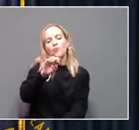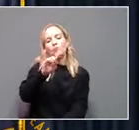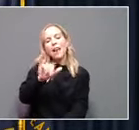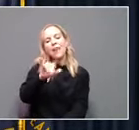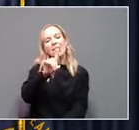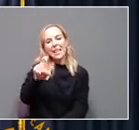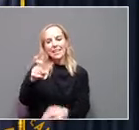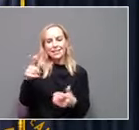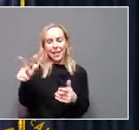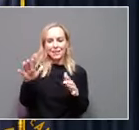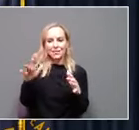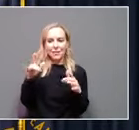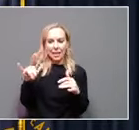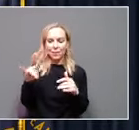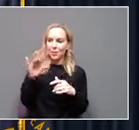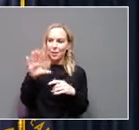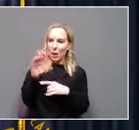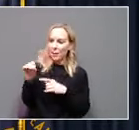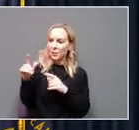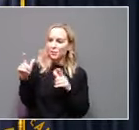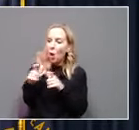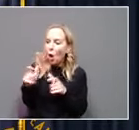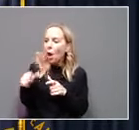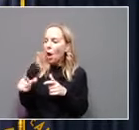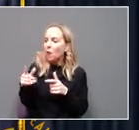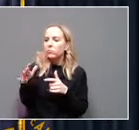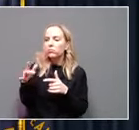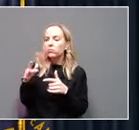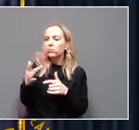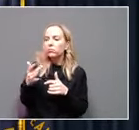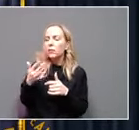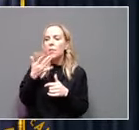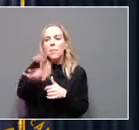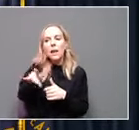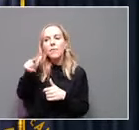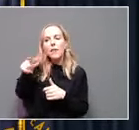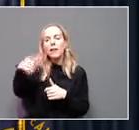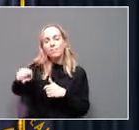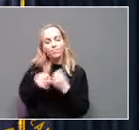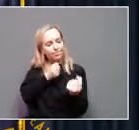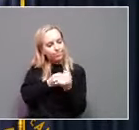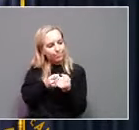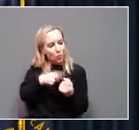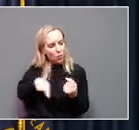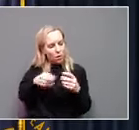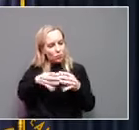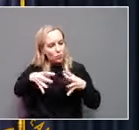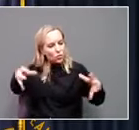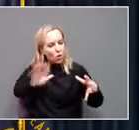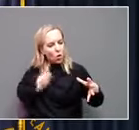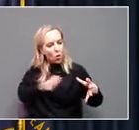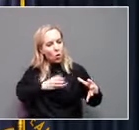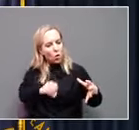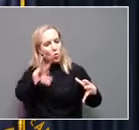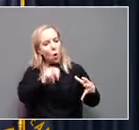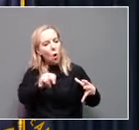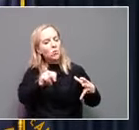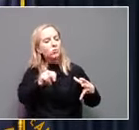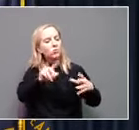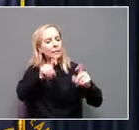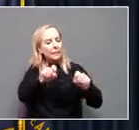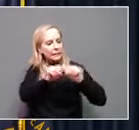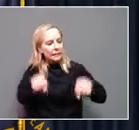that thankfully, along with a lot of others, came to our aid, and we built out our own capacity right here in